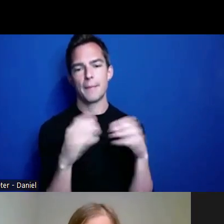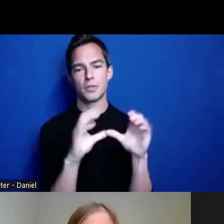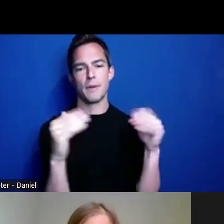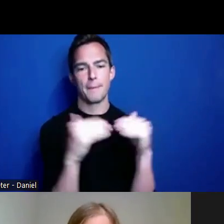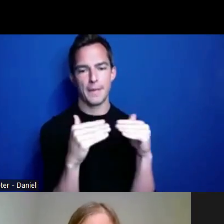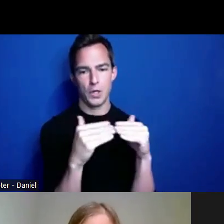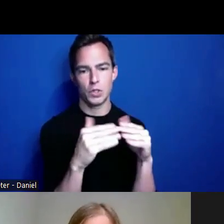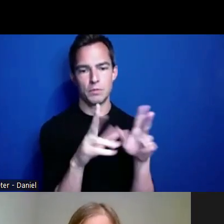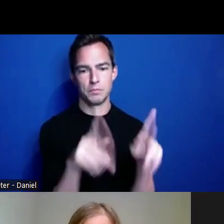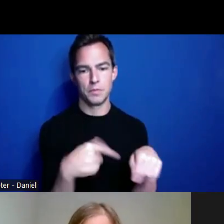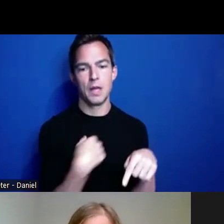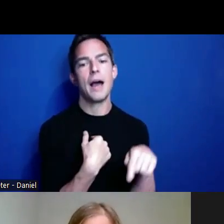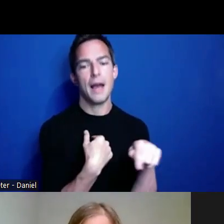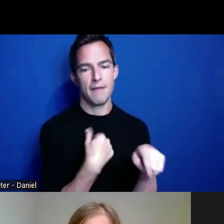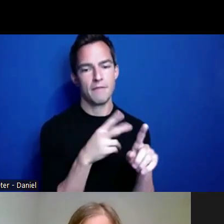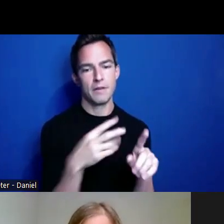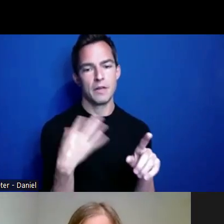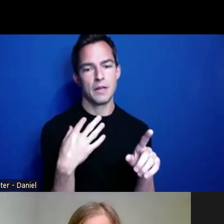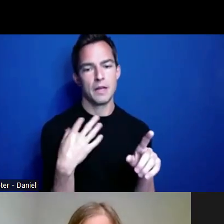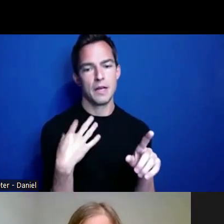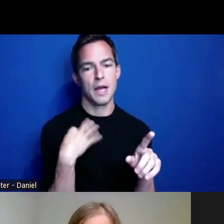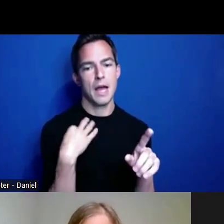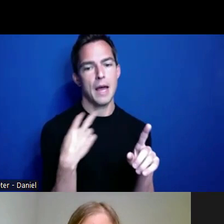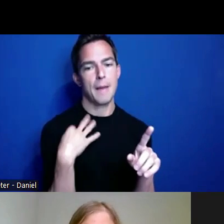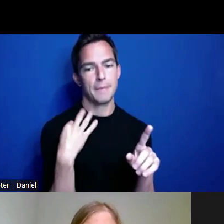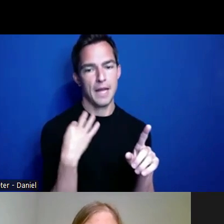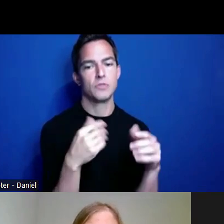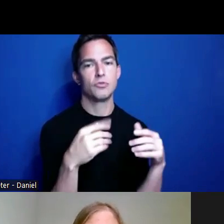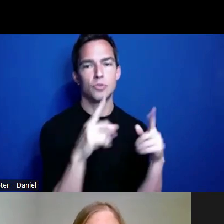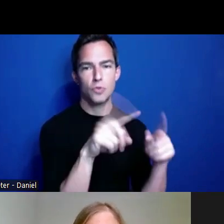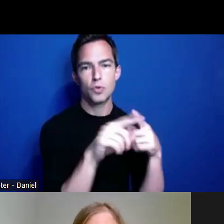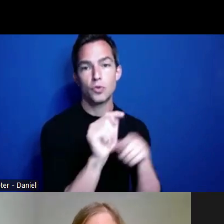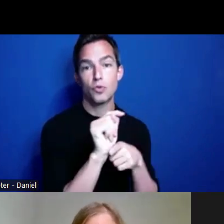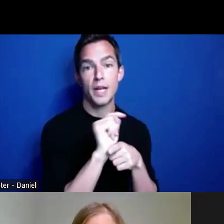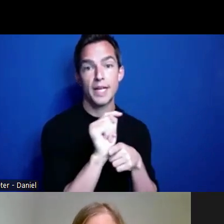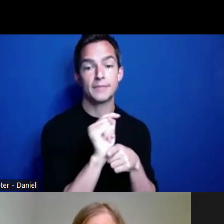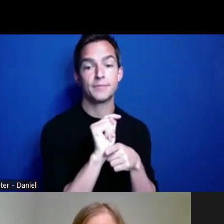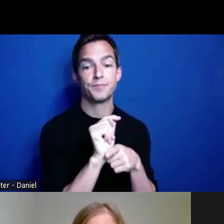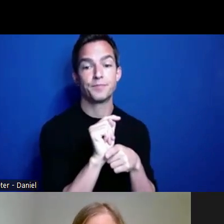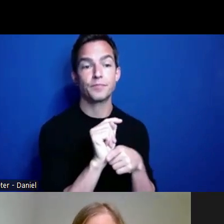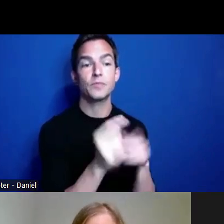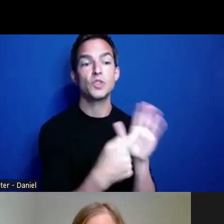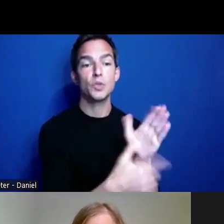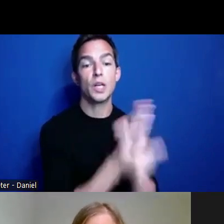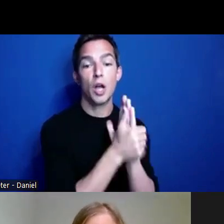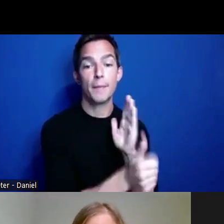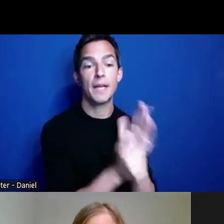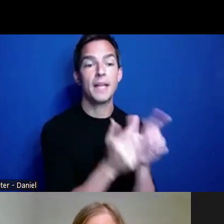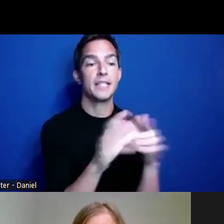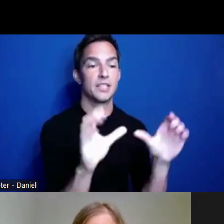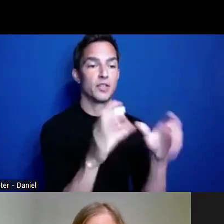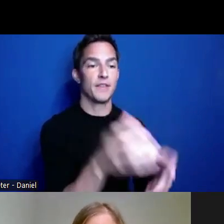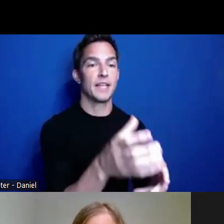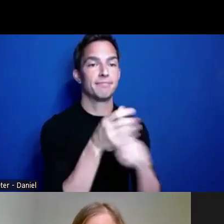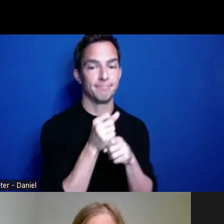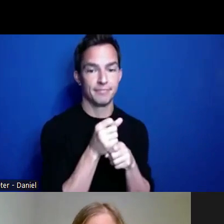I applied the certification to go through the training, take a test showing competencies, and then I get my certificate. Then I